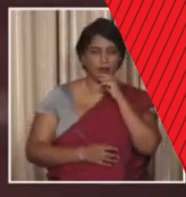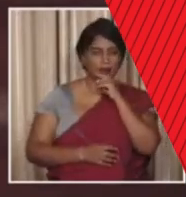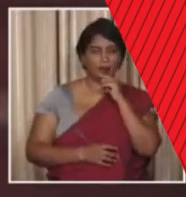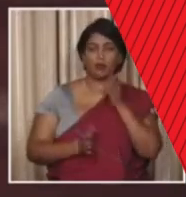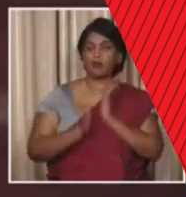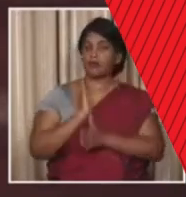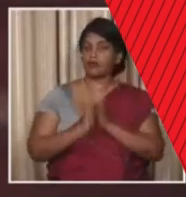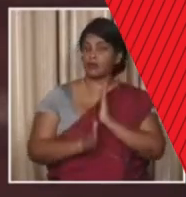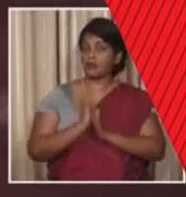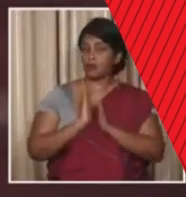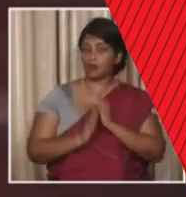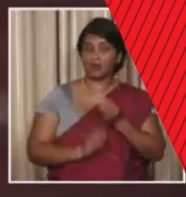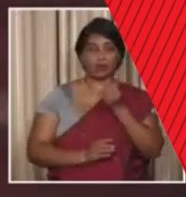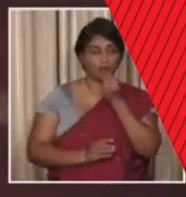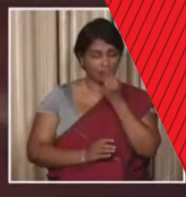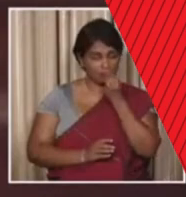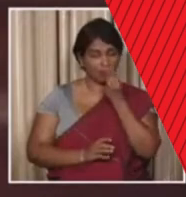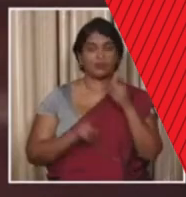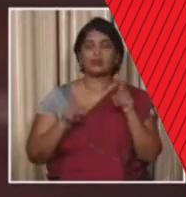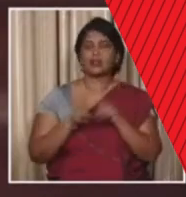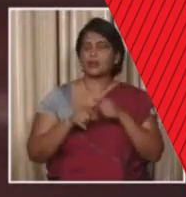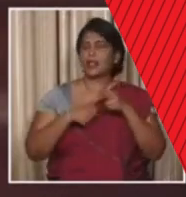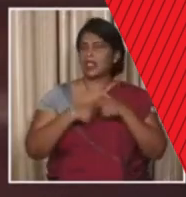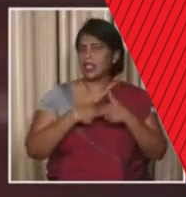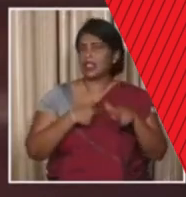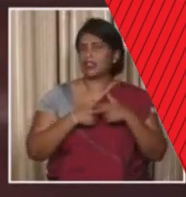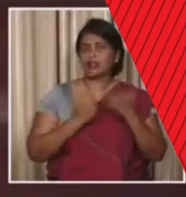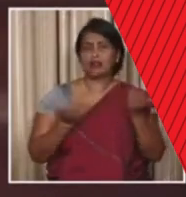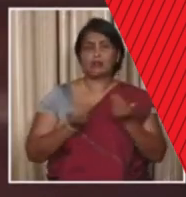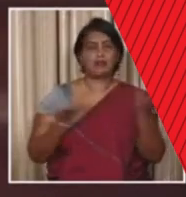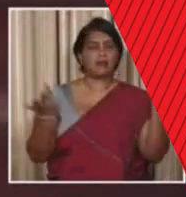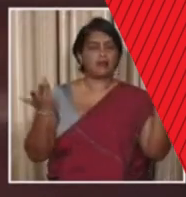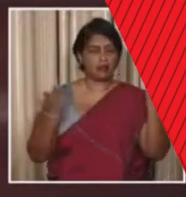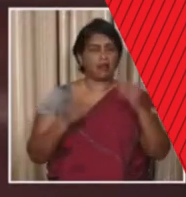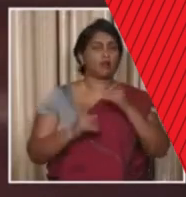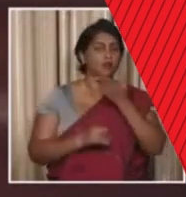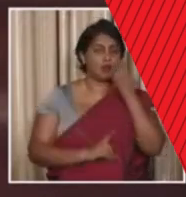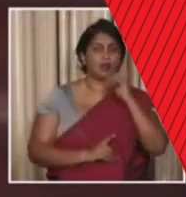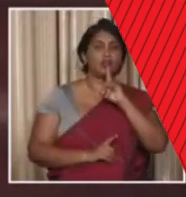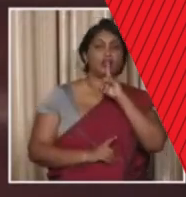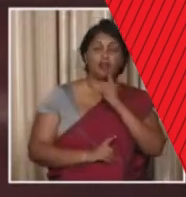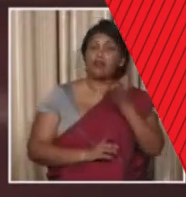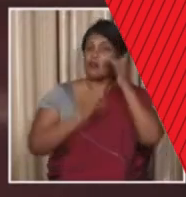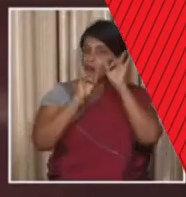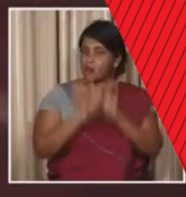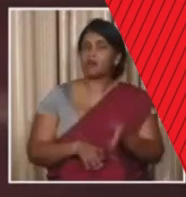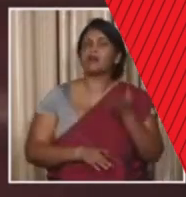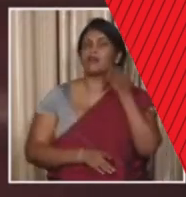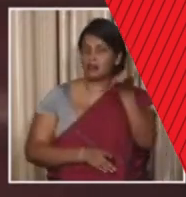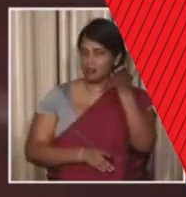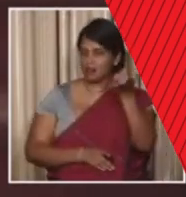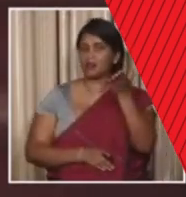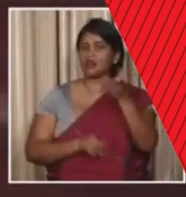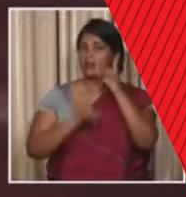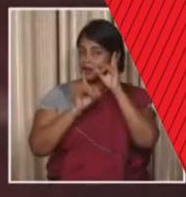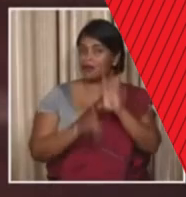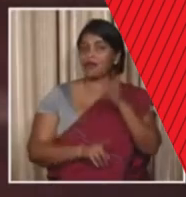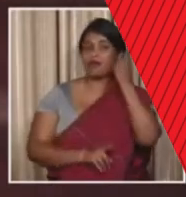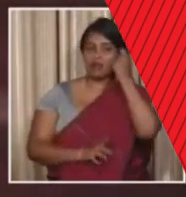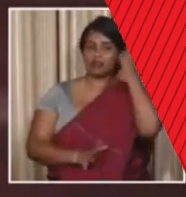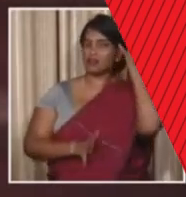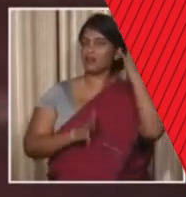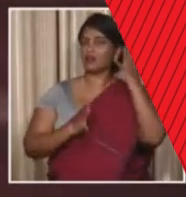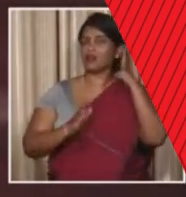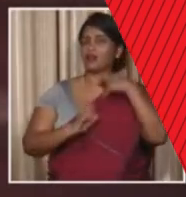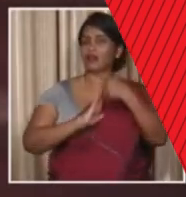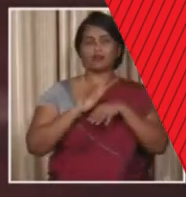Devi. These are the same people who created that sentiment in the country, which our country fell apart. They